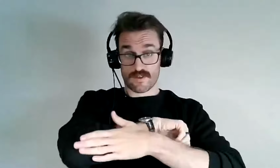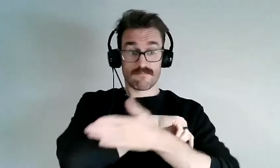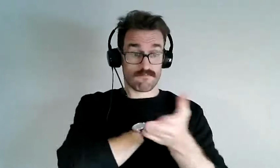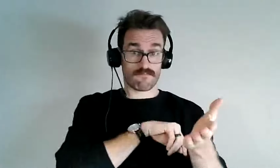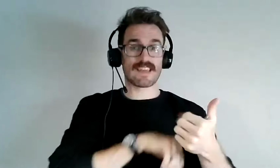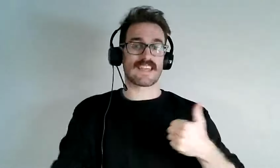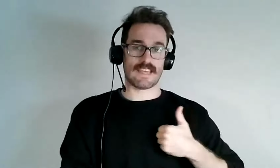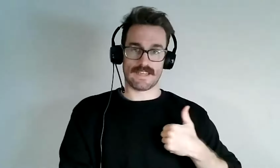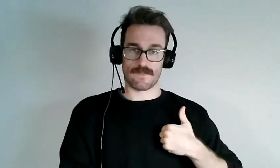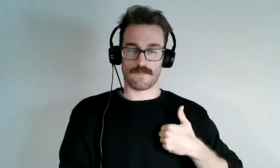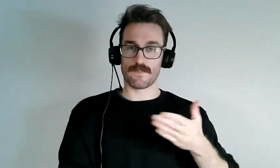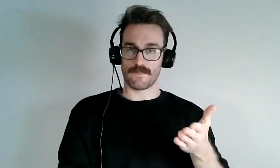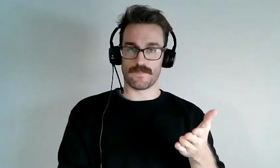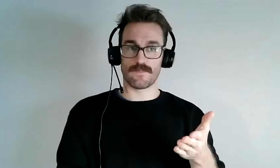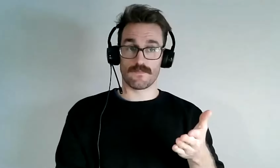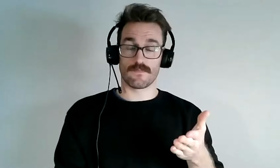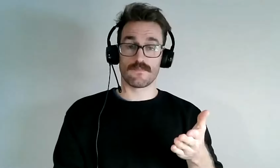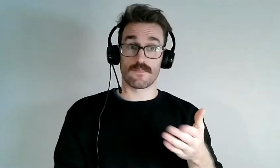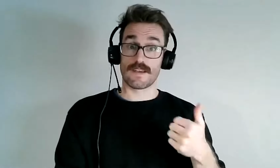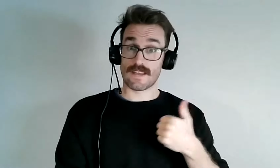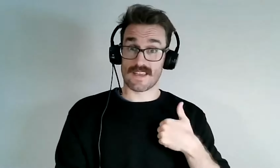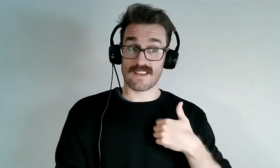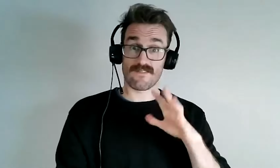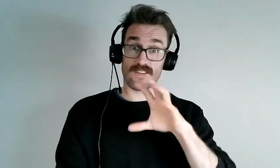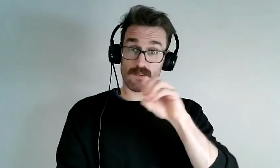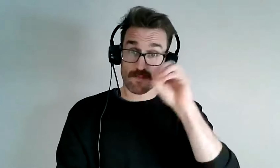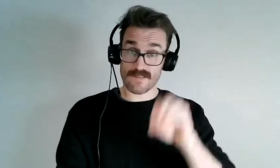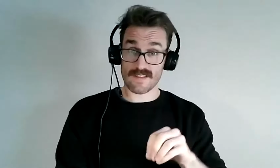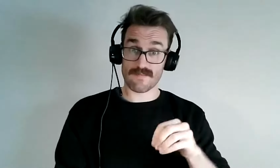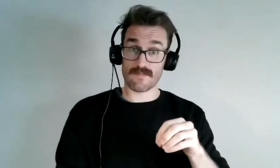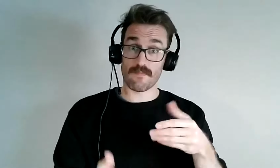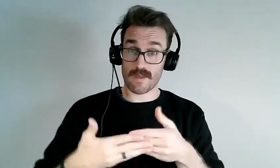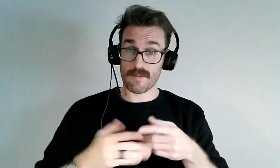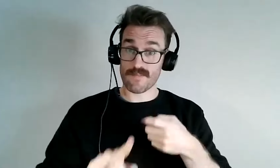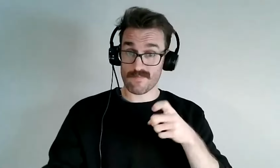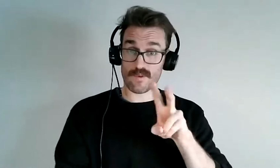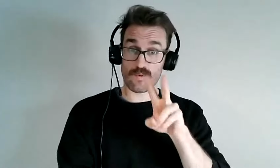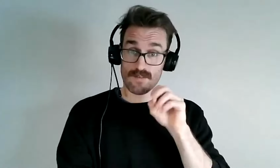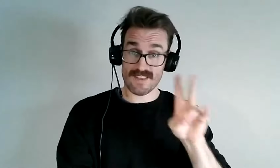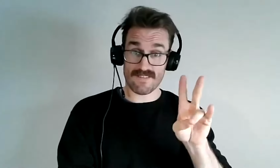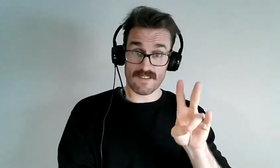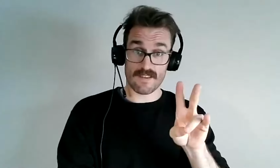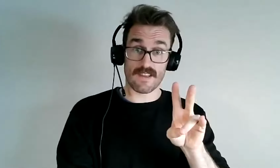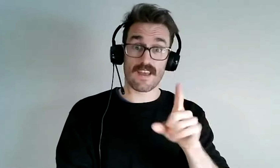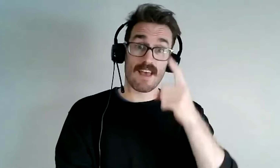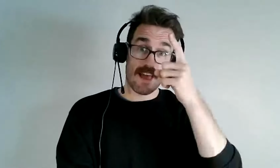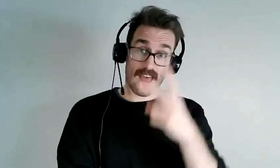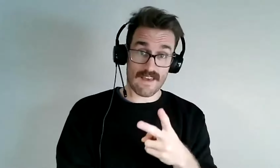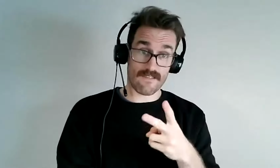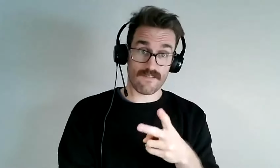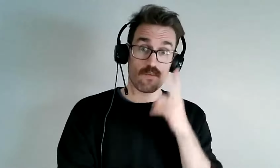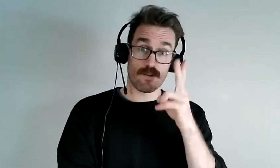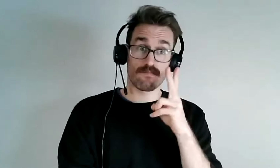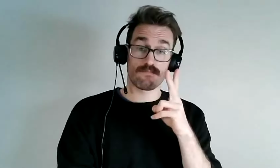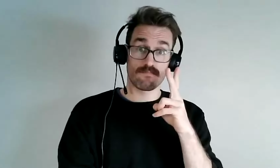in Canada, 50% of the babies that was born in 2007 is estimated to grow to 104 years